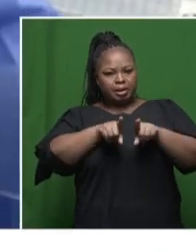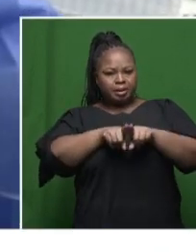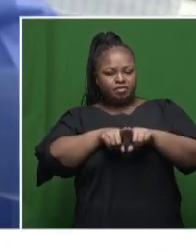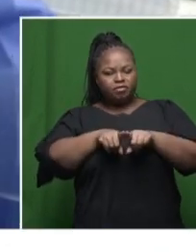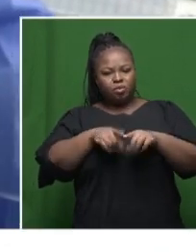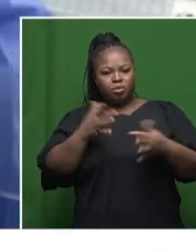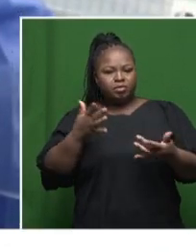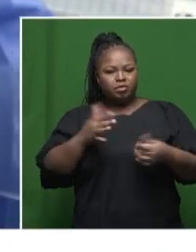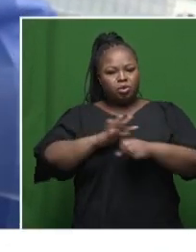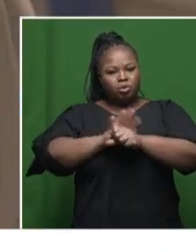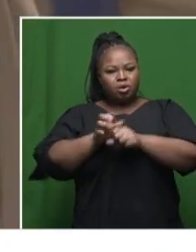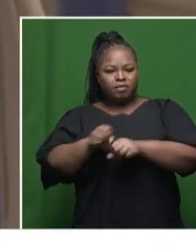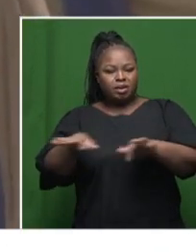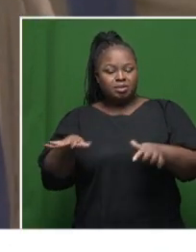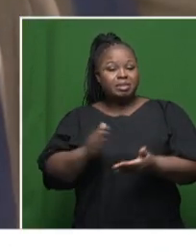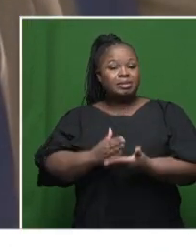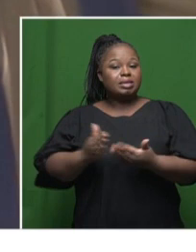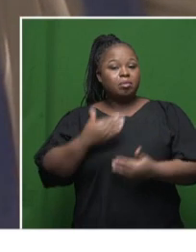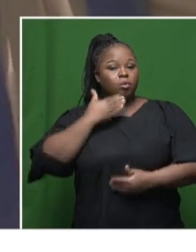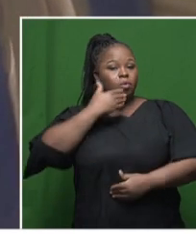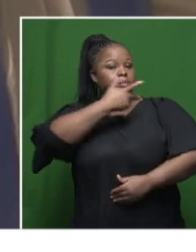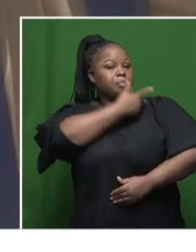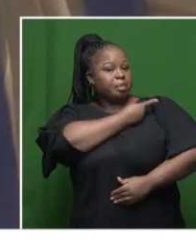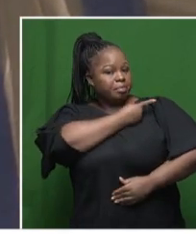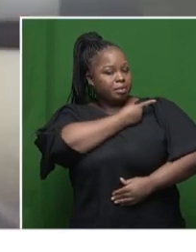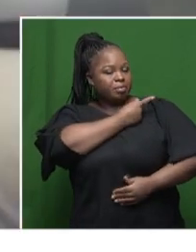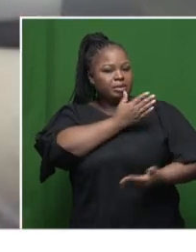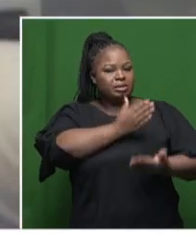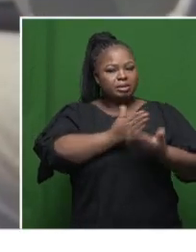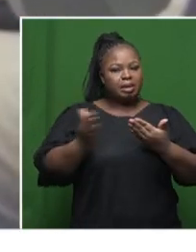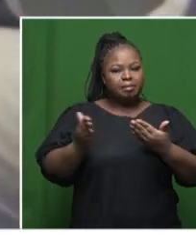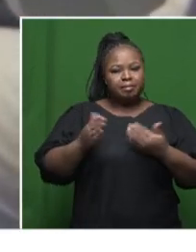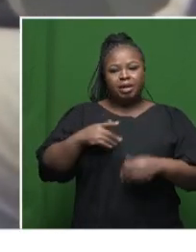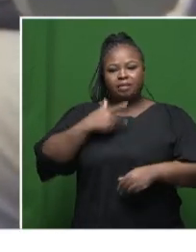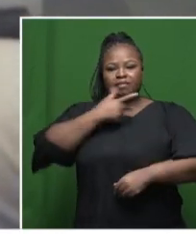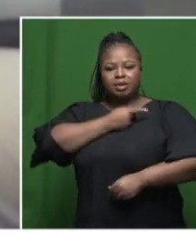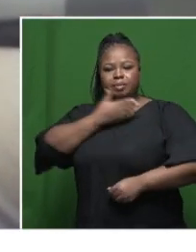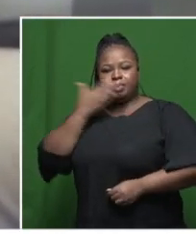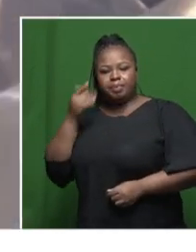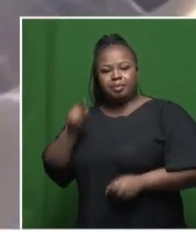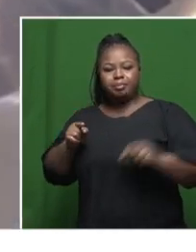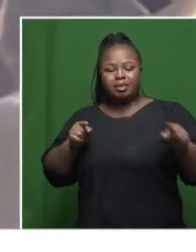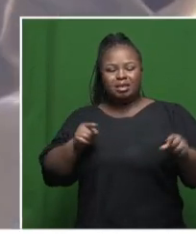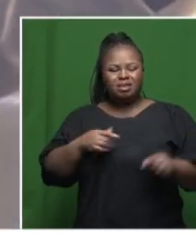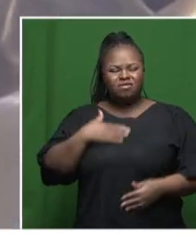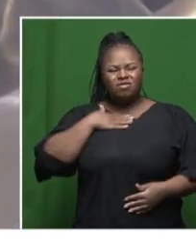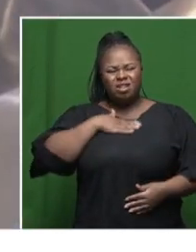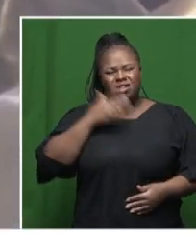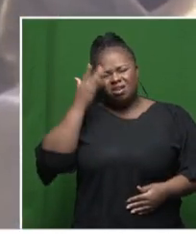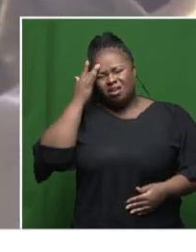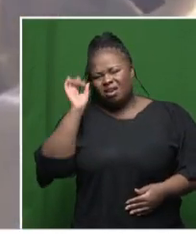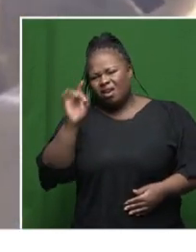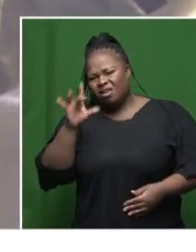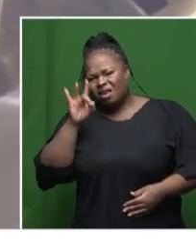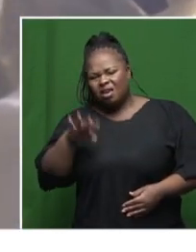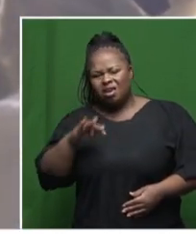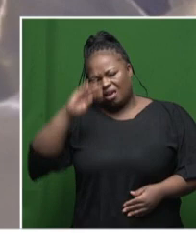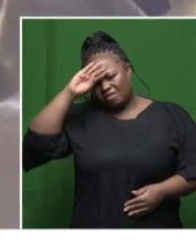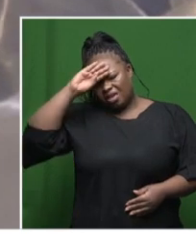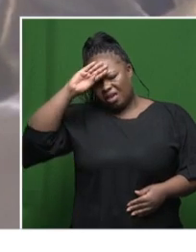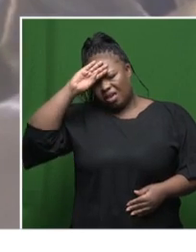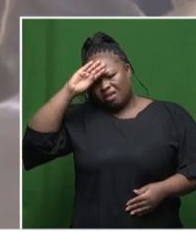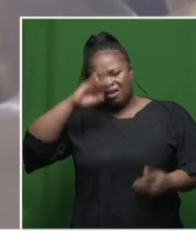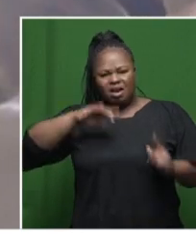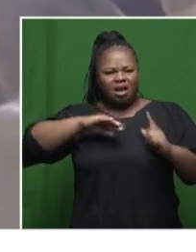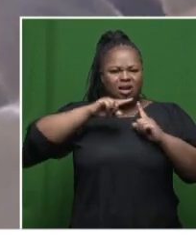not vaccinated or partly vaccinated, once you start experiencing the same symptoms of headache and feverish, you may not